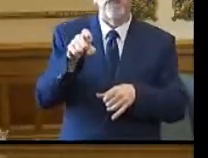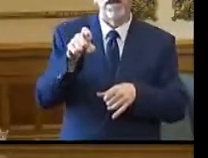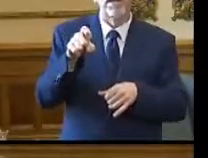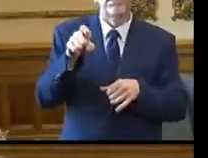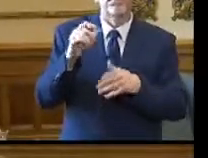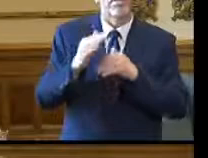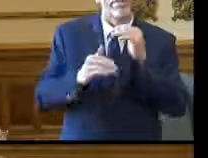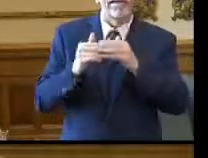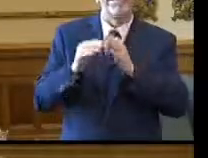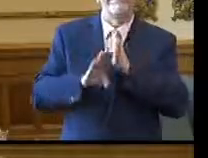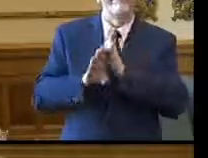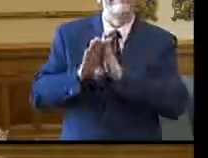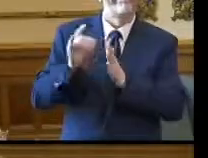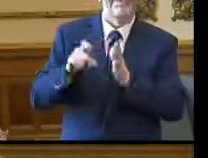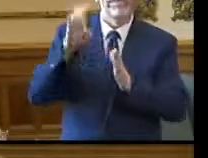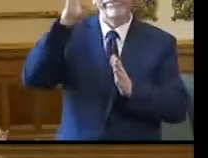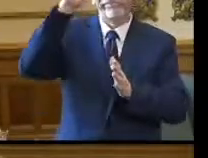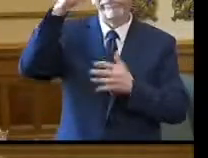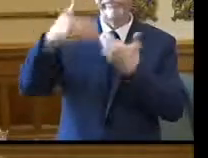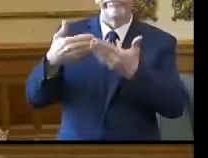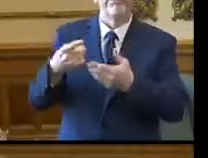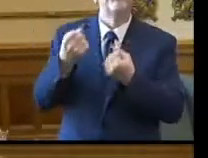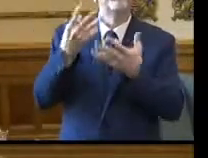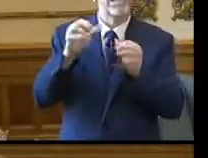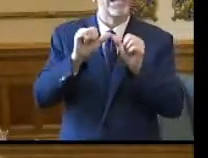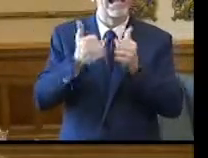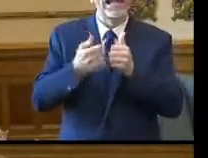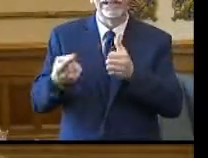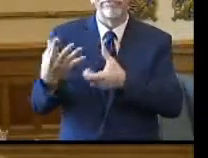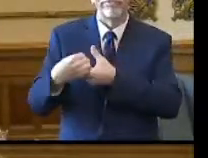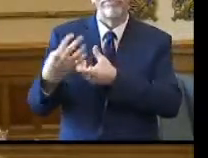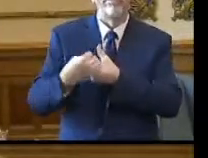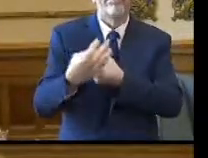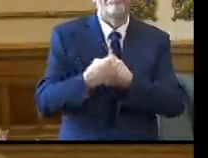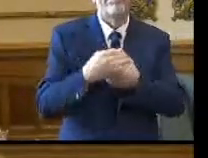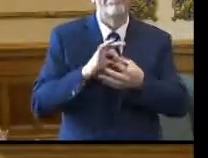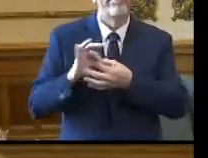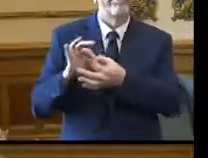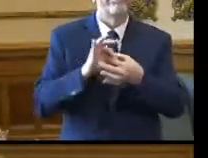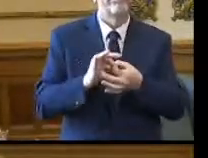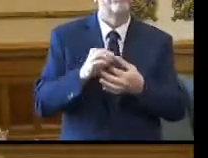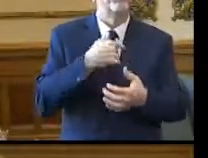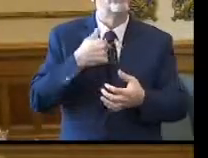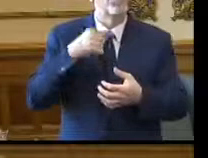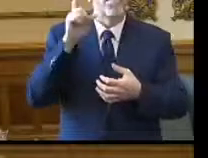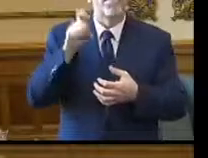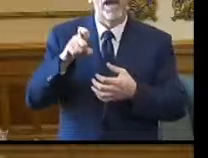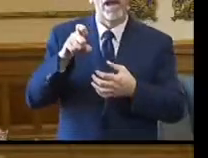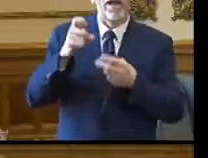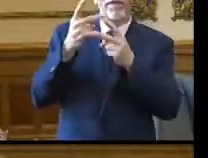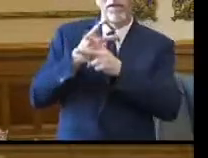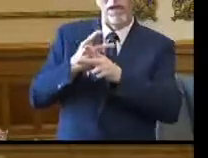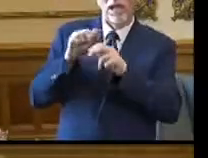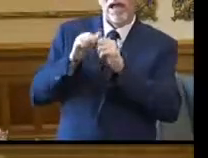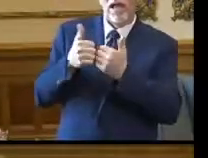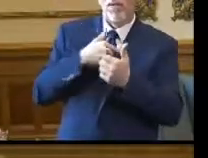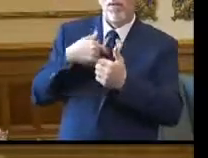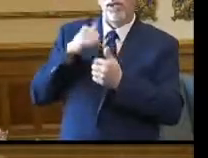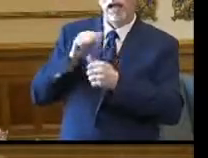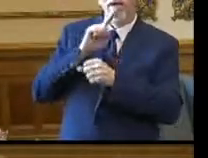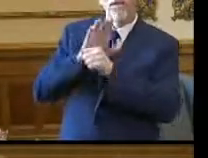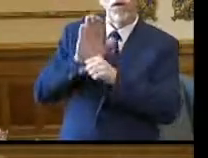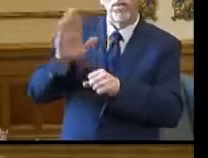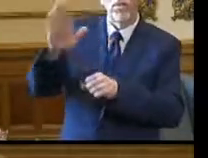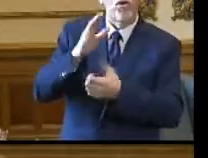built. Multiple agencies will need to be involved, as we must have a way to systematically confirm